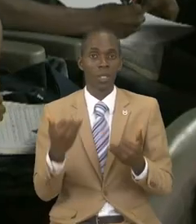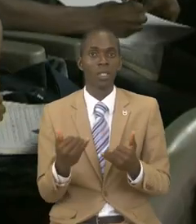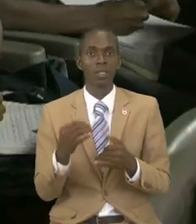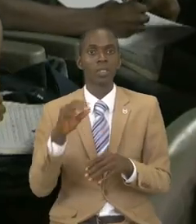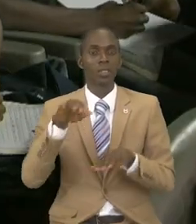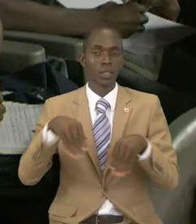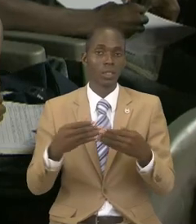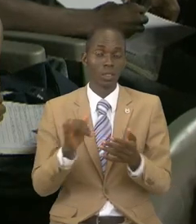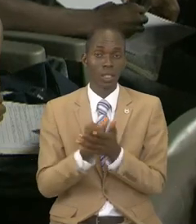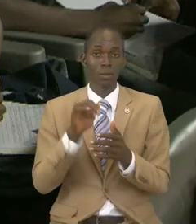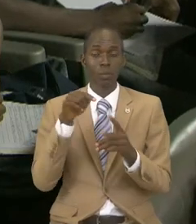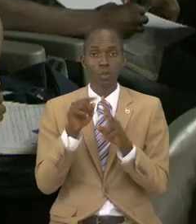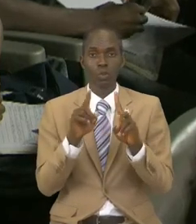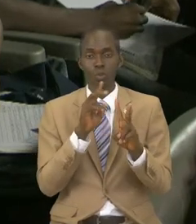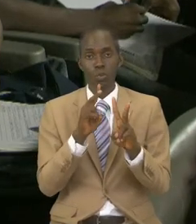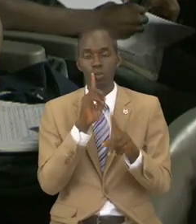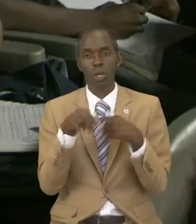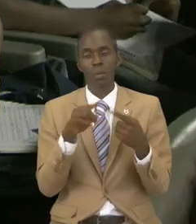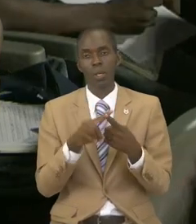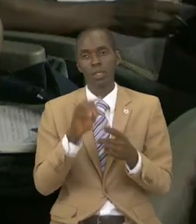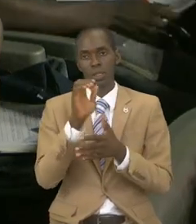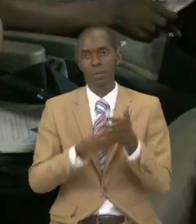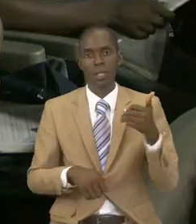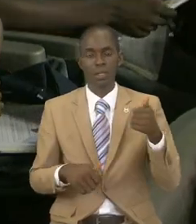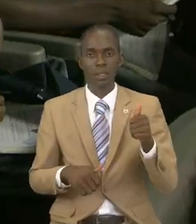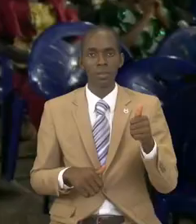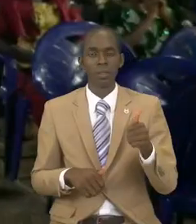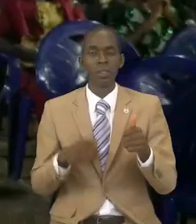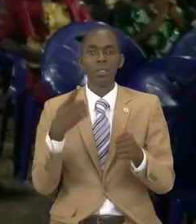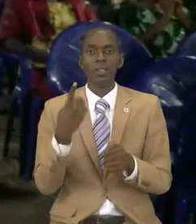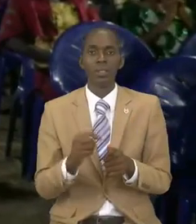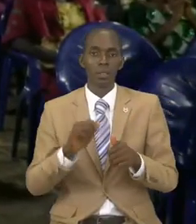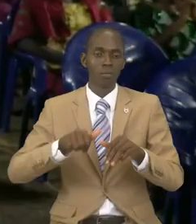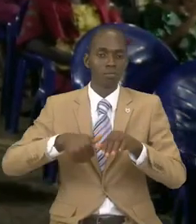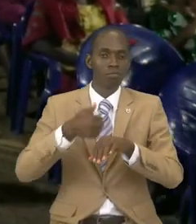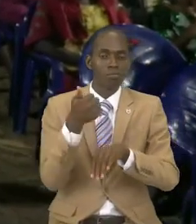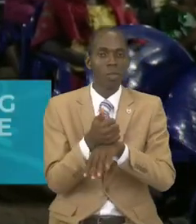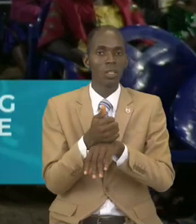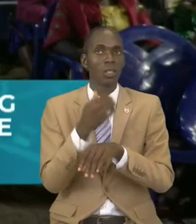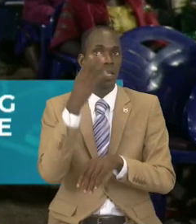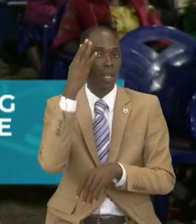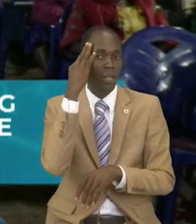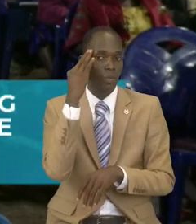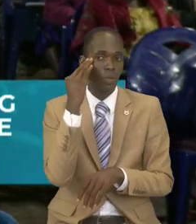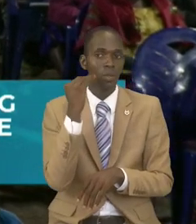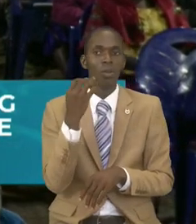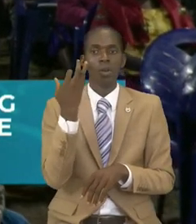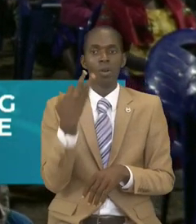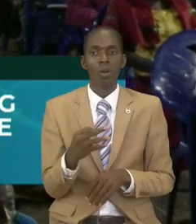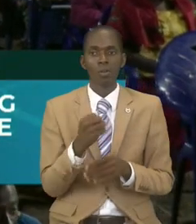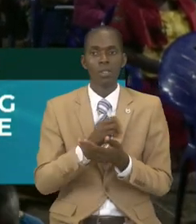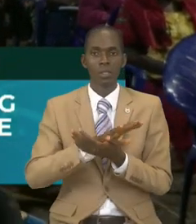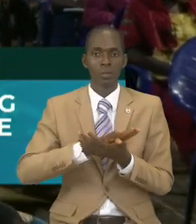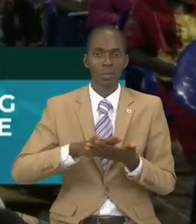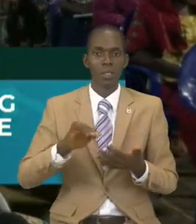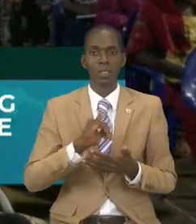10 of Daniel. Look at this, the confirmed experience of